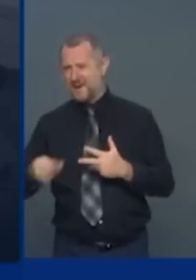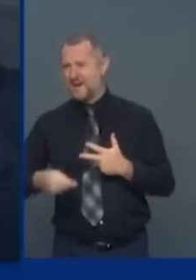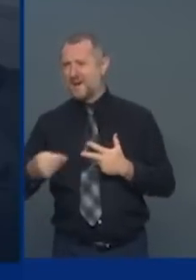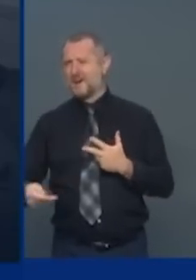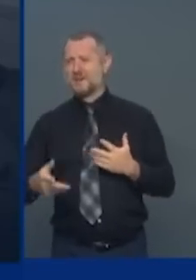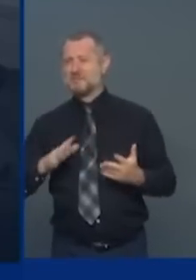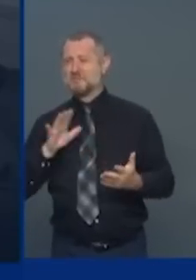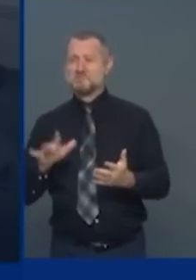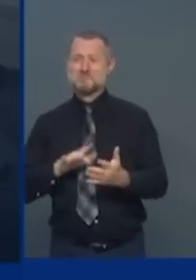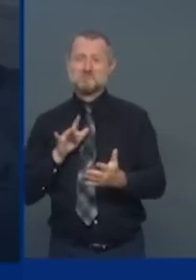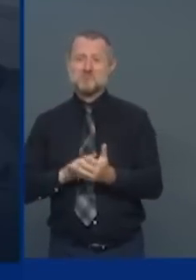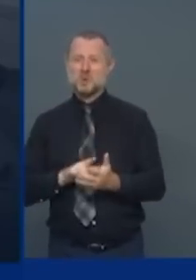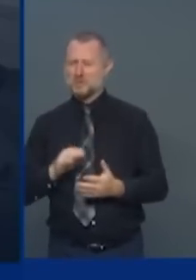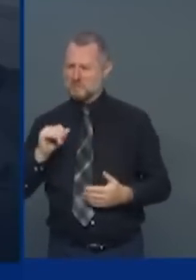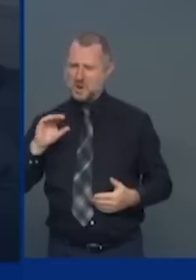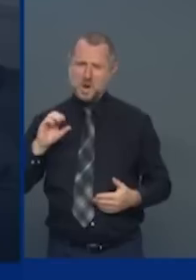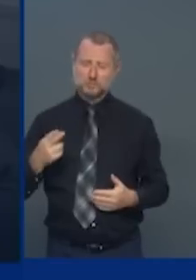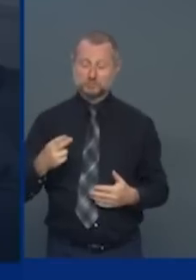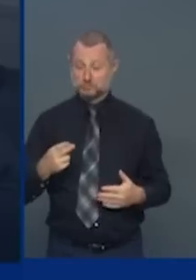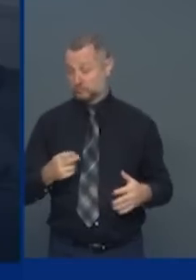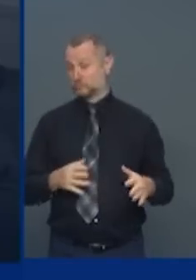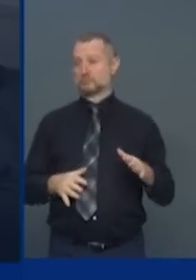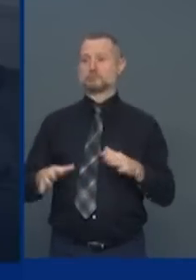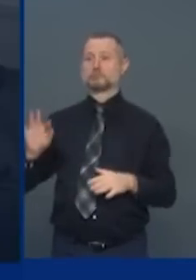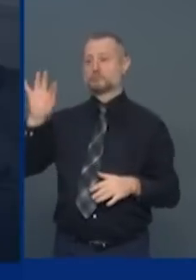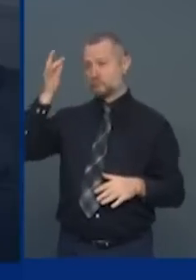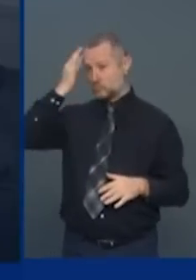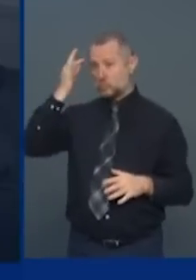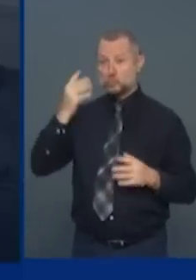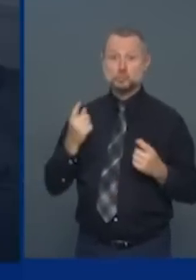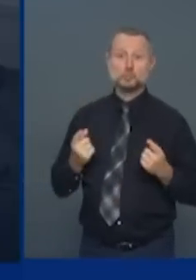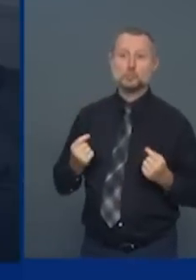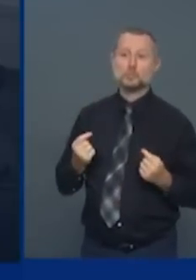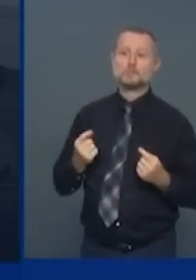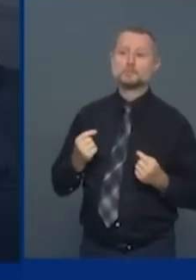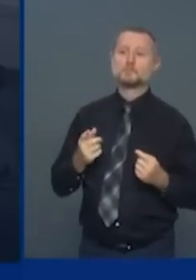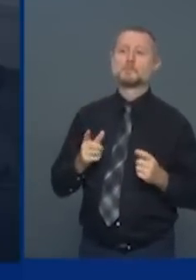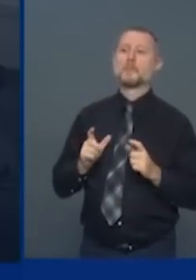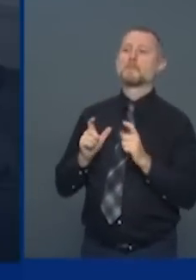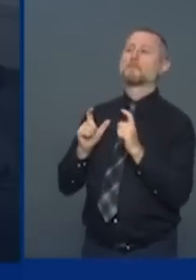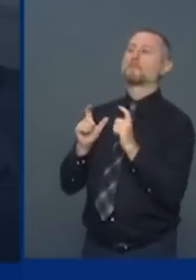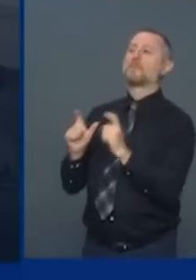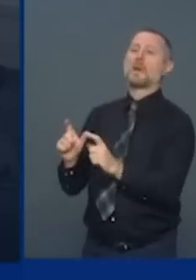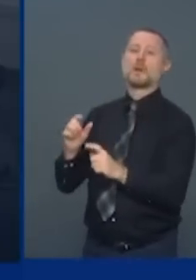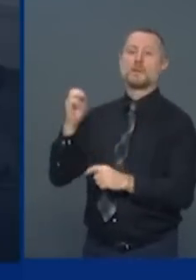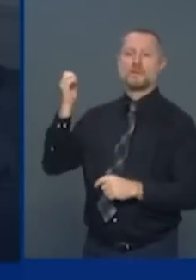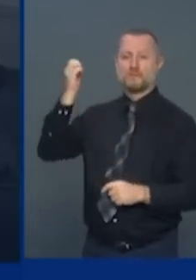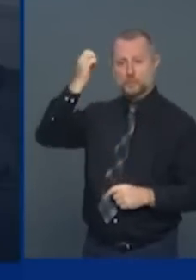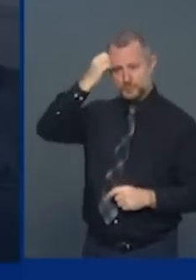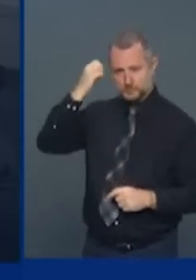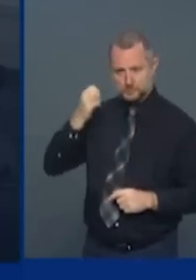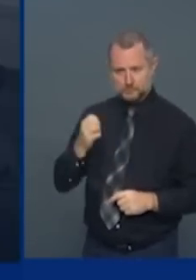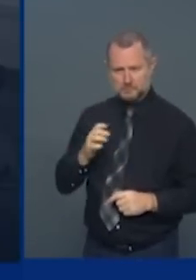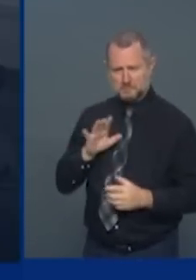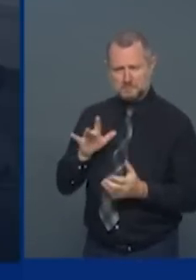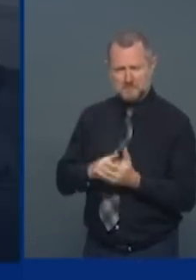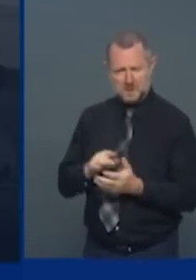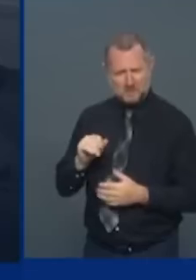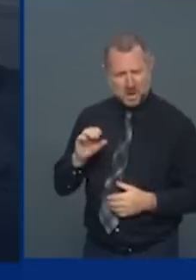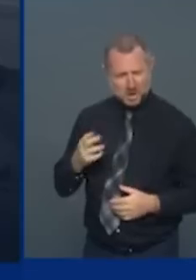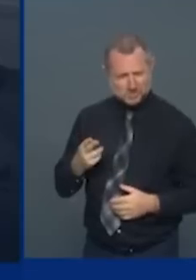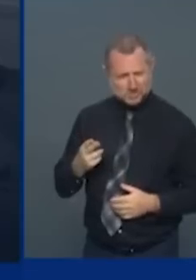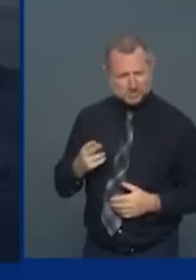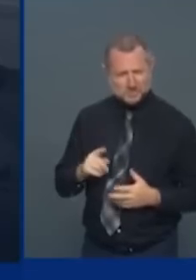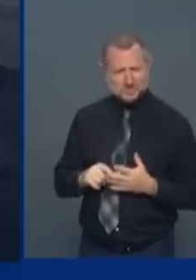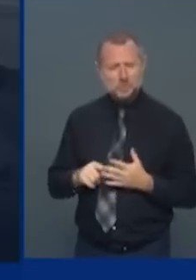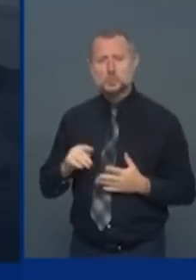mid-March, the federal government does a travel ban from Europe. Mid-March, too little, too